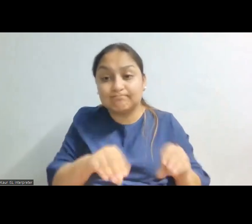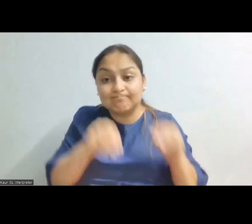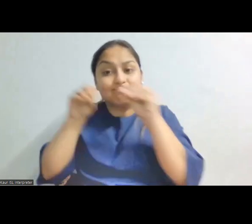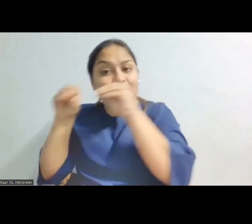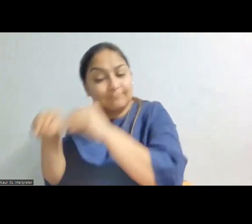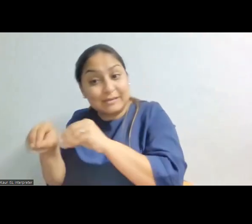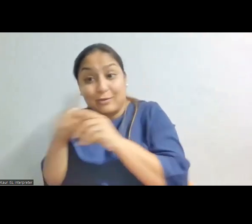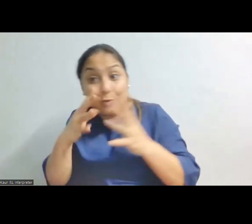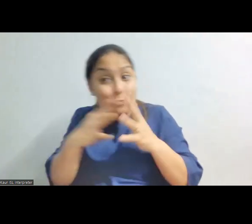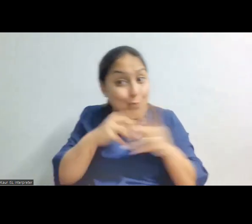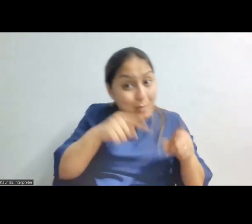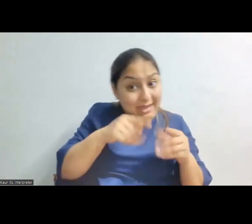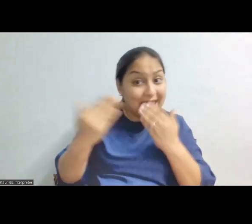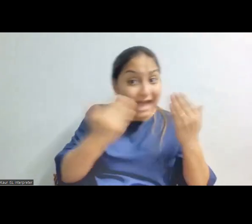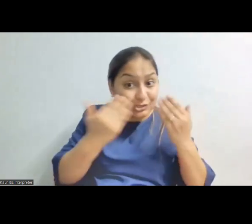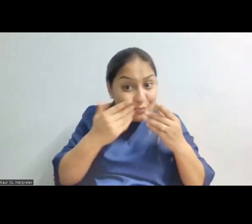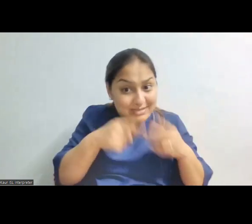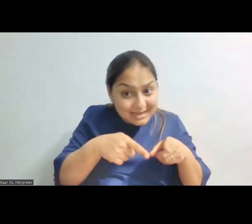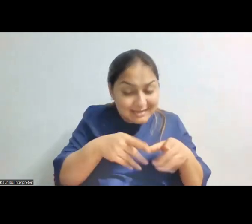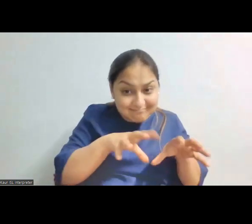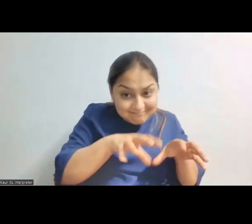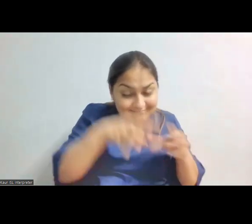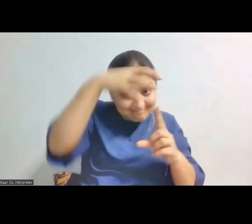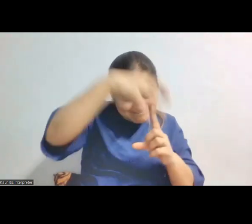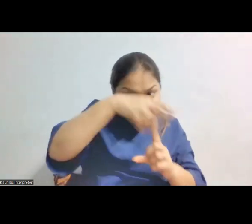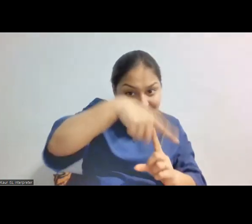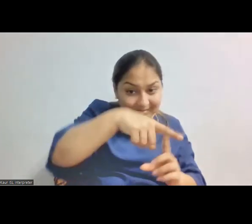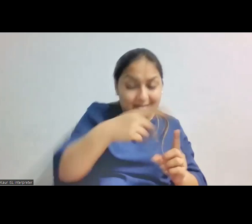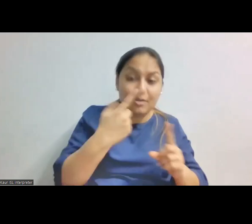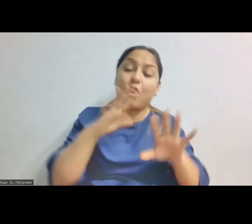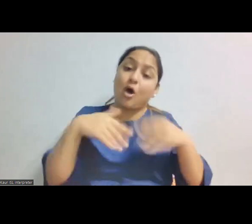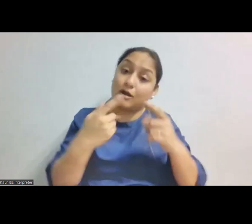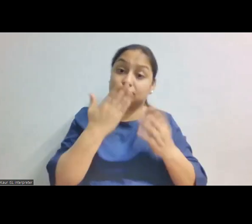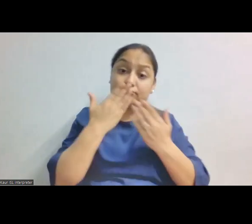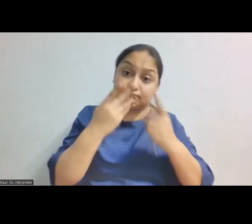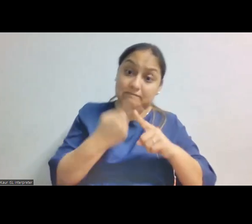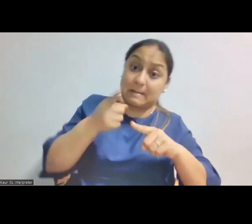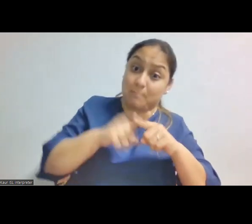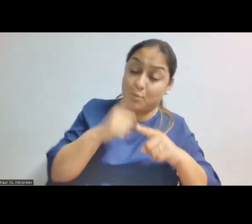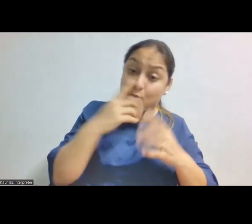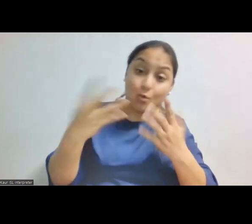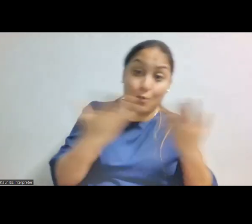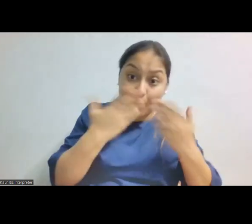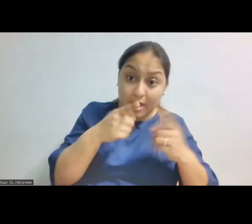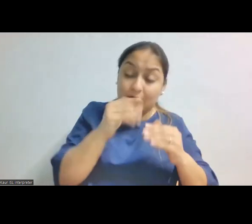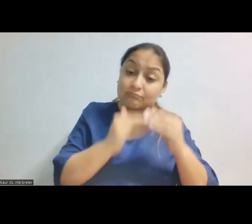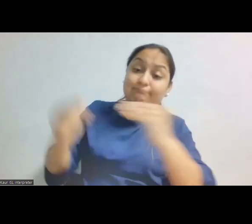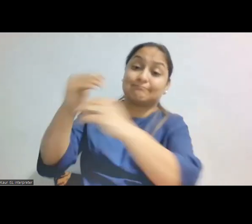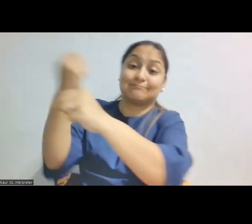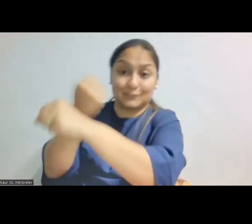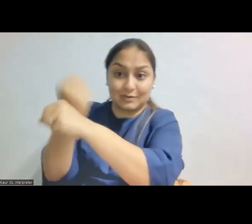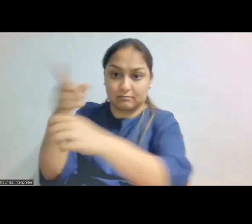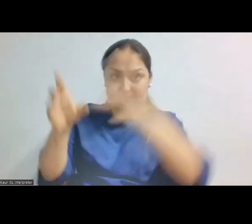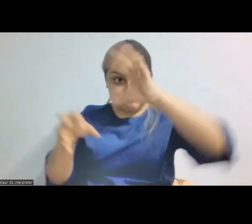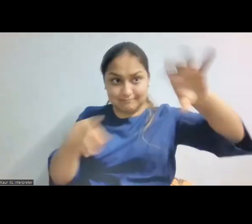women from education sector or educated women into the workforce. So this is the education box, this is the workforce box.